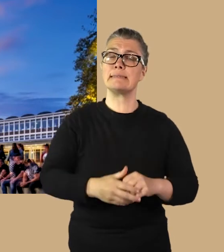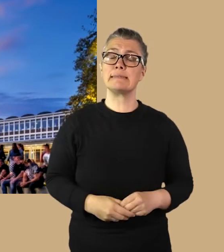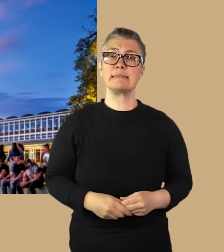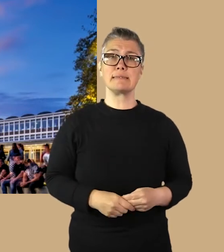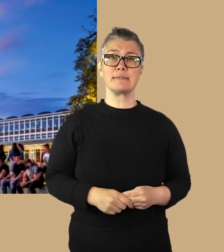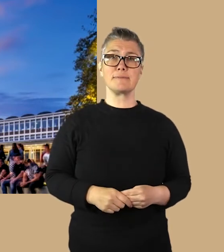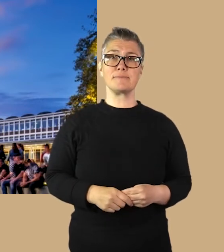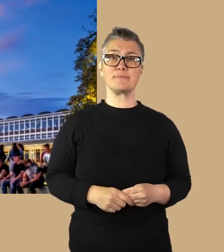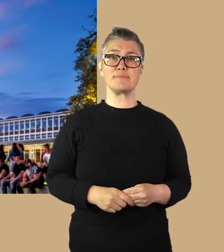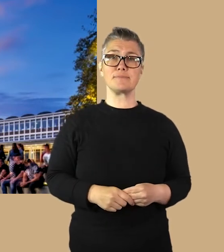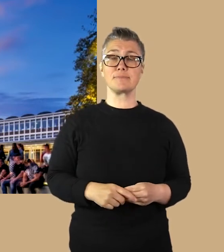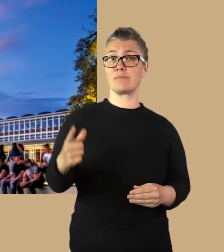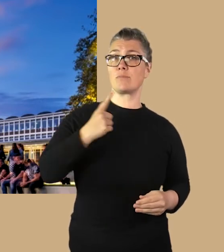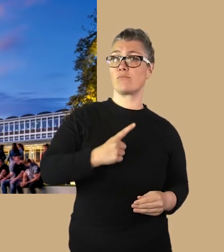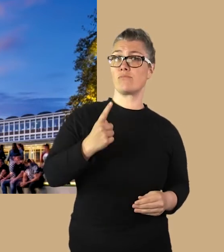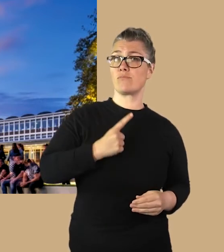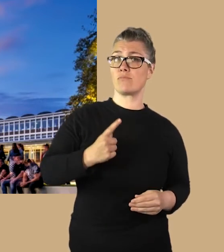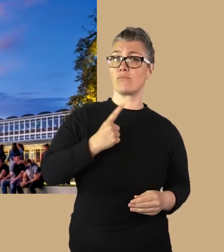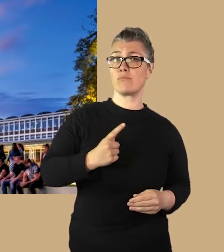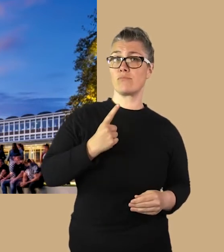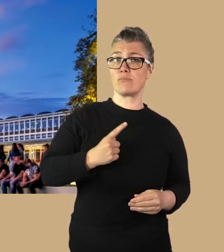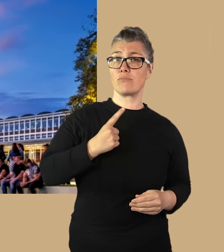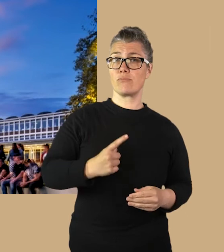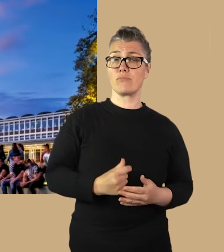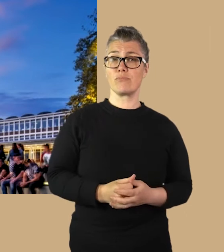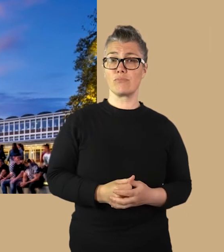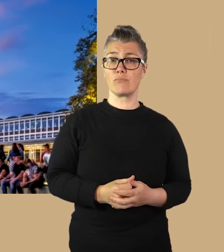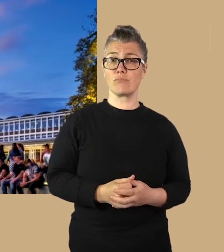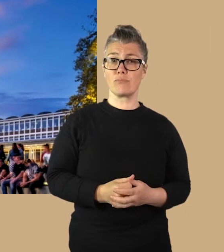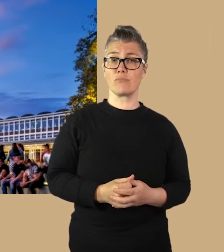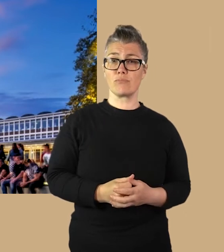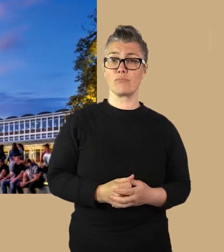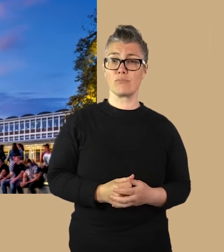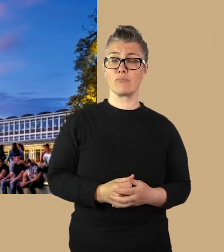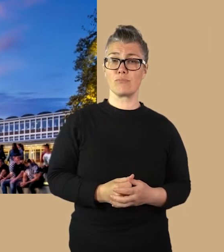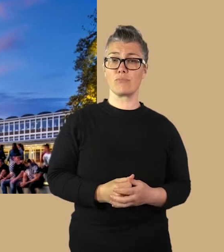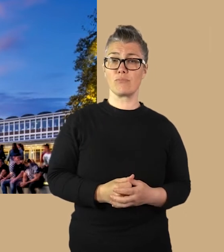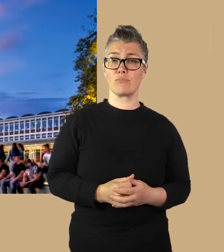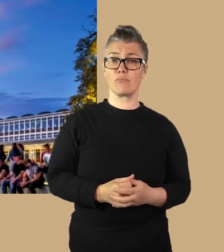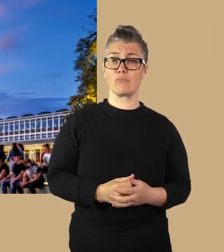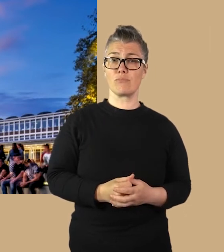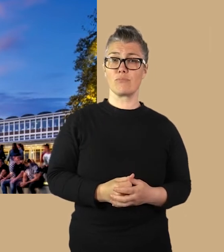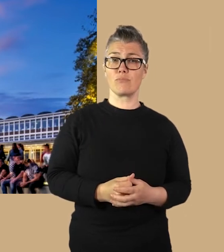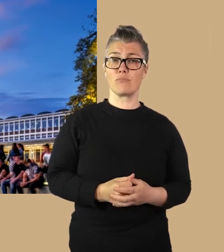for us, because it just releases